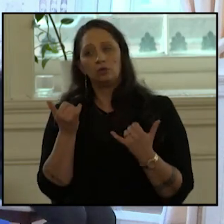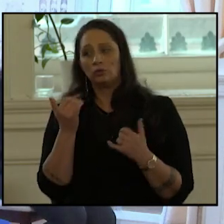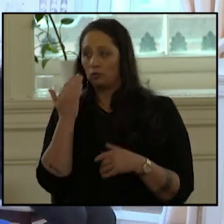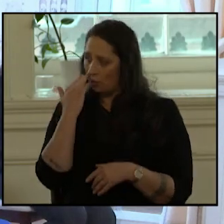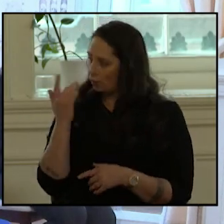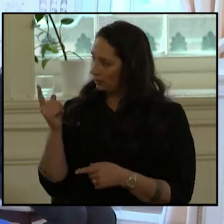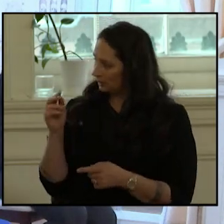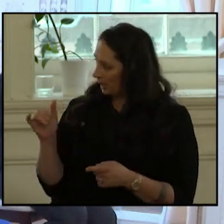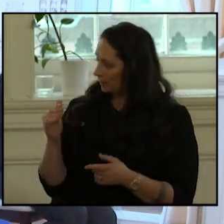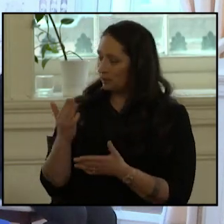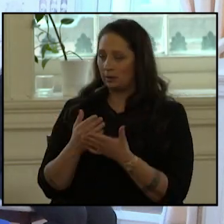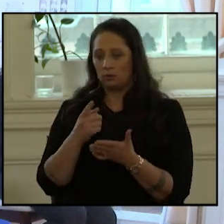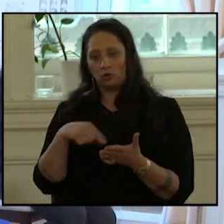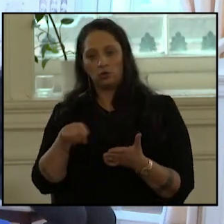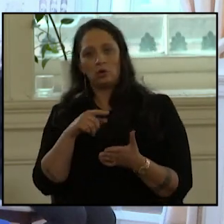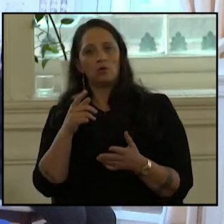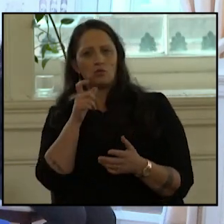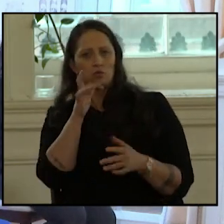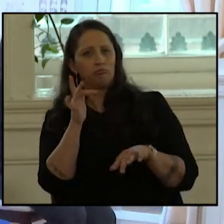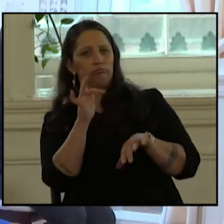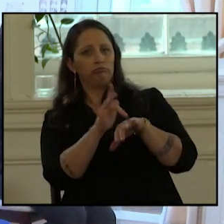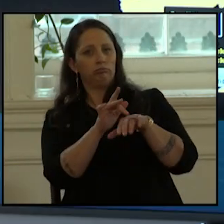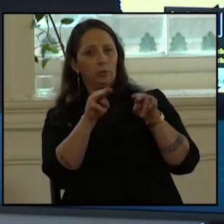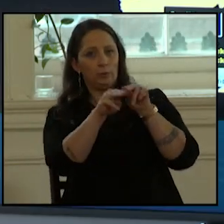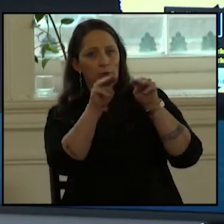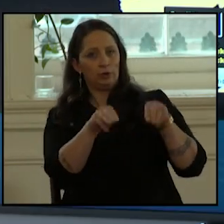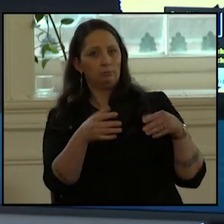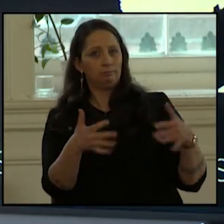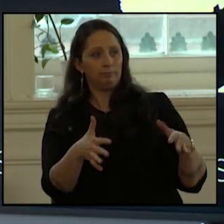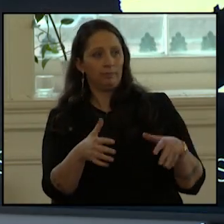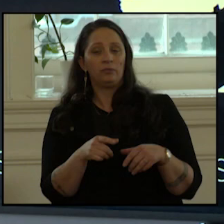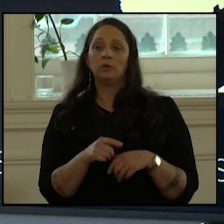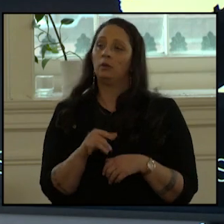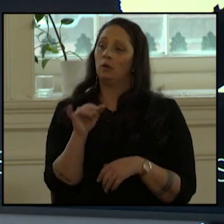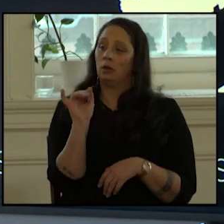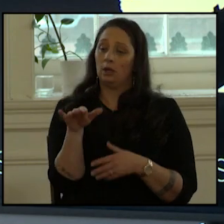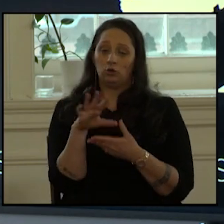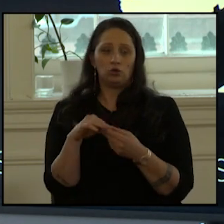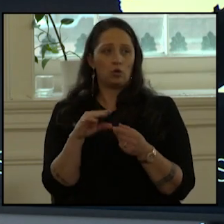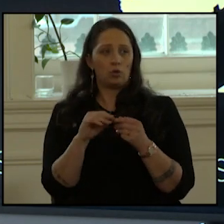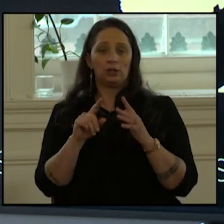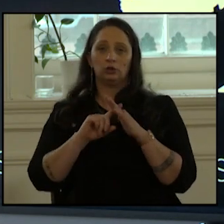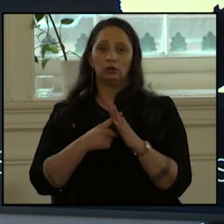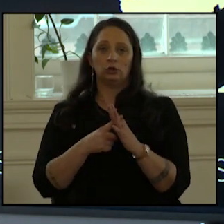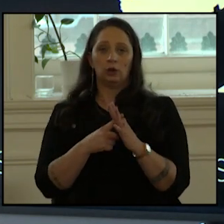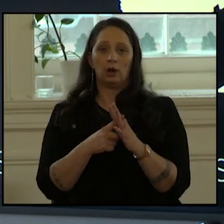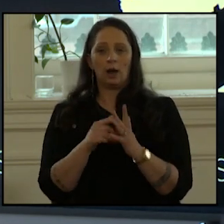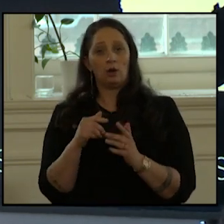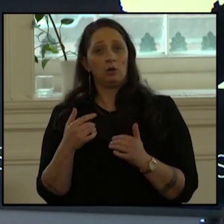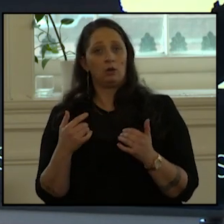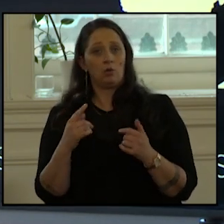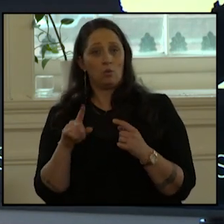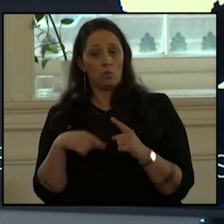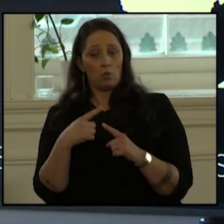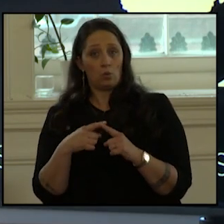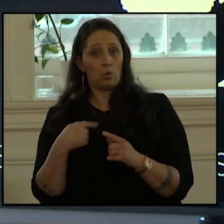and some of you all that have visited the museum, the story starts as we talk about